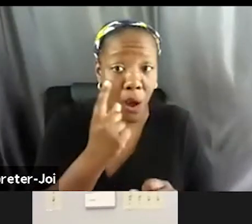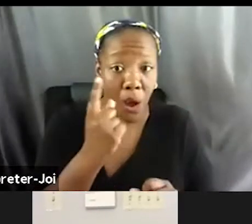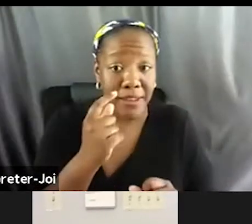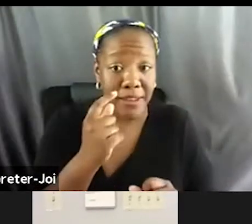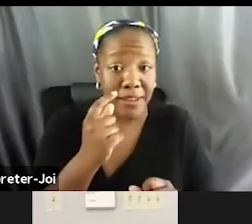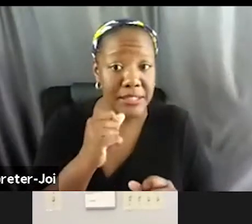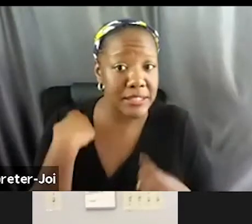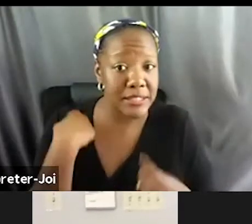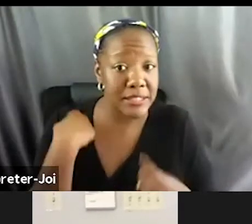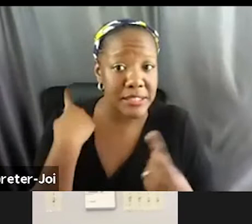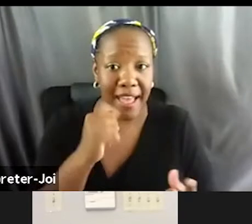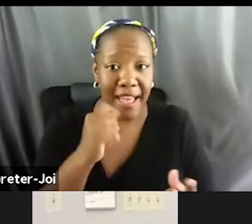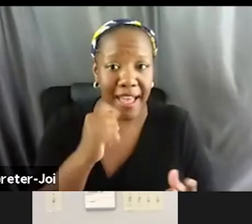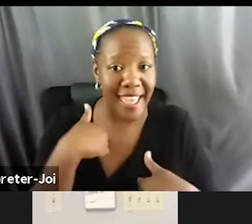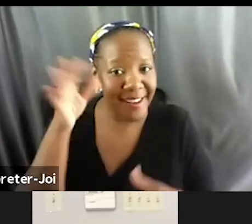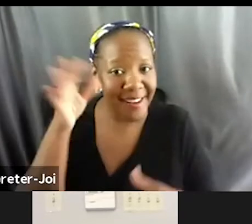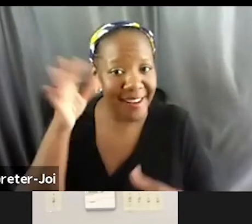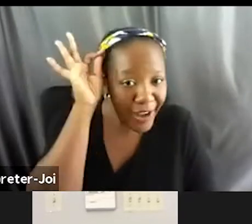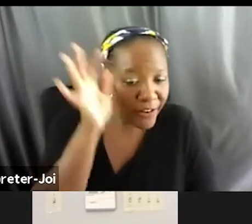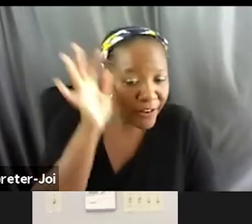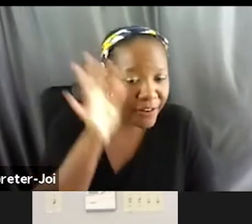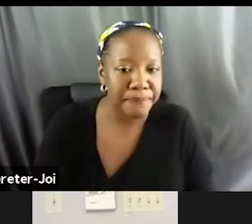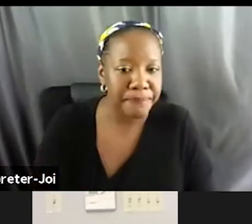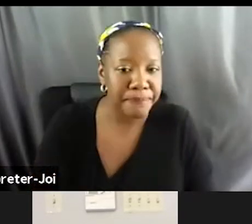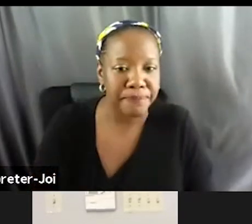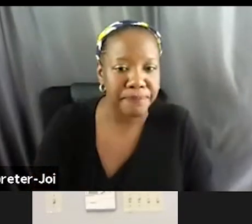I guess?